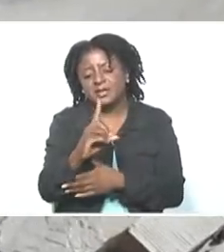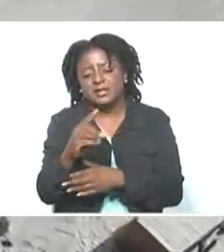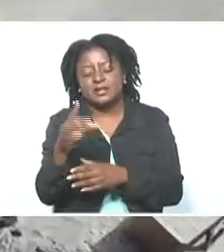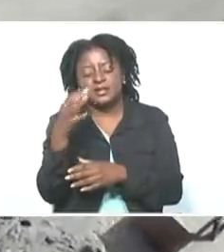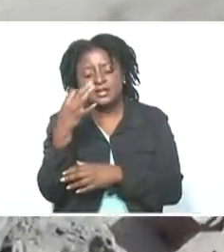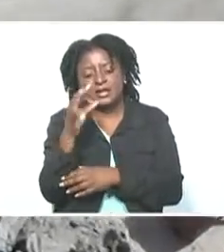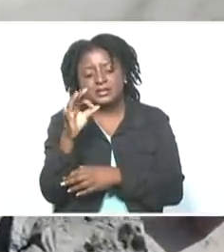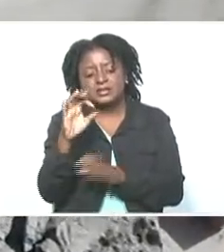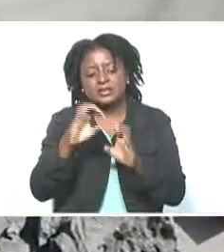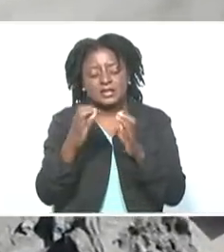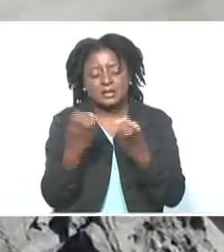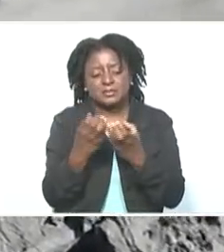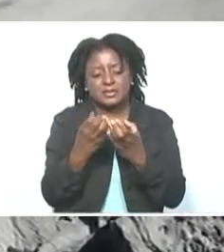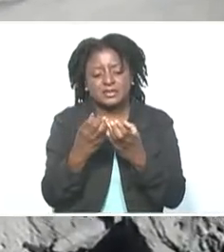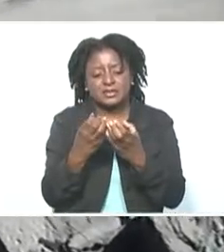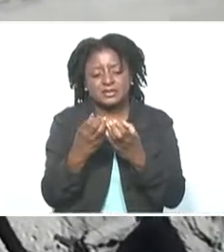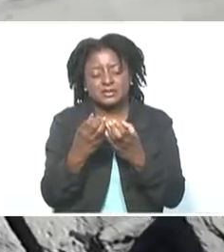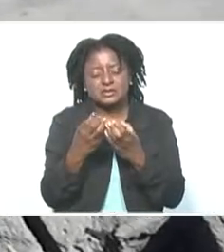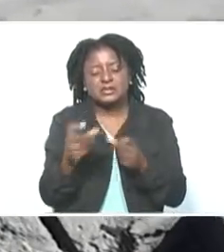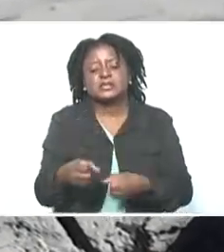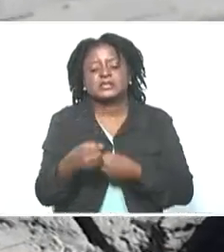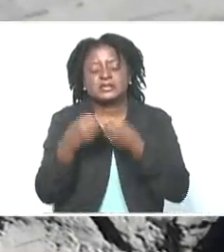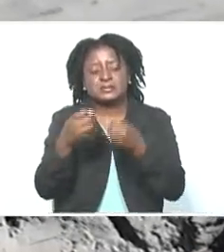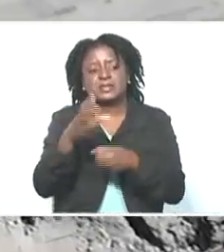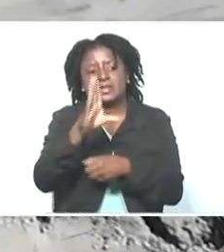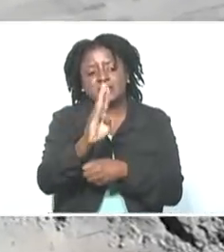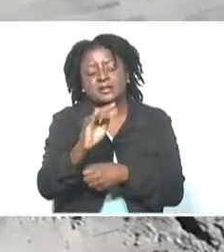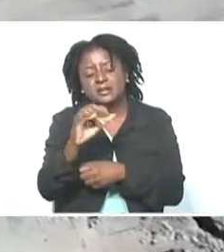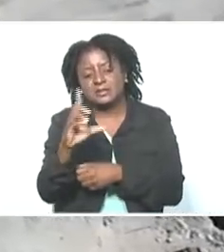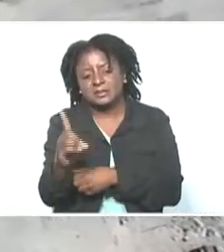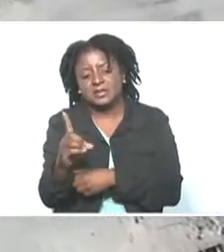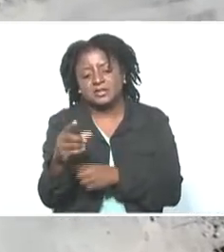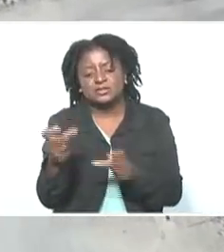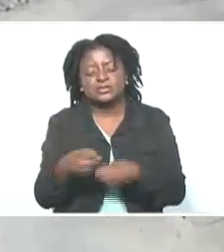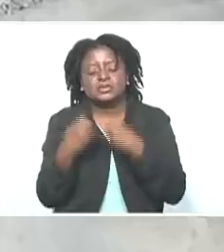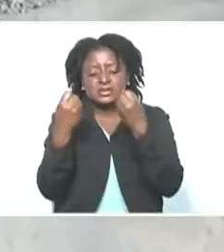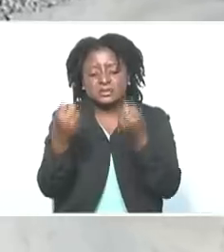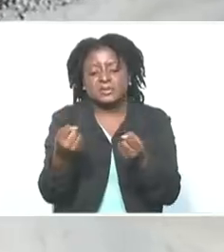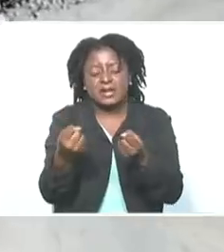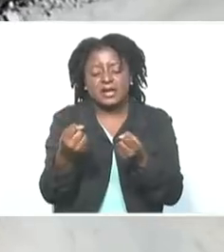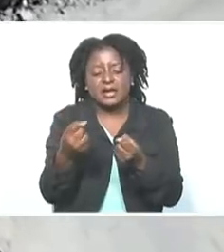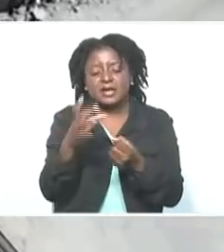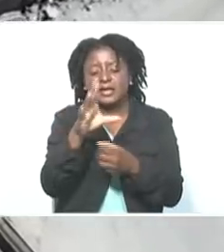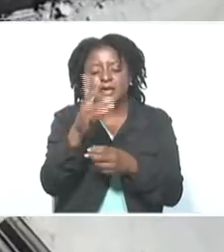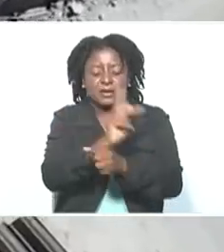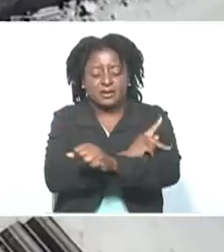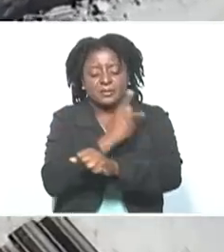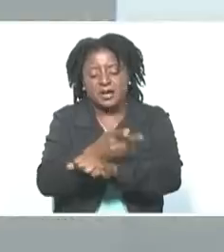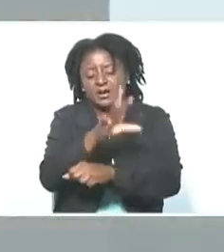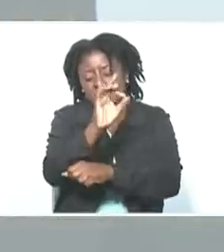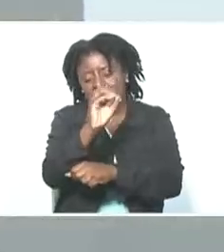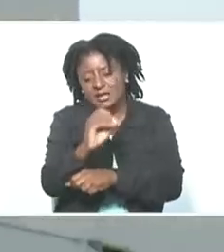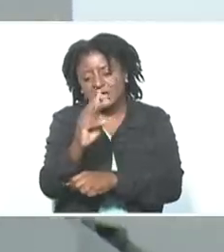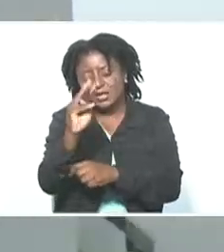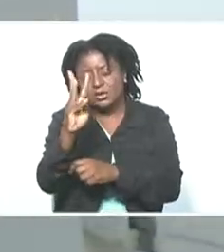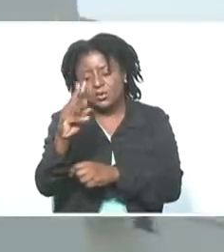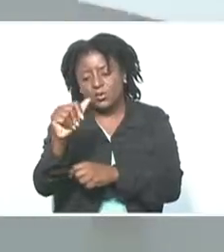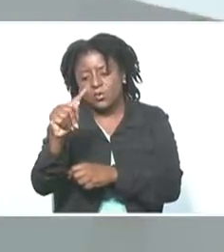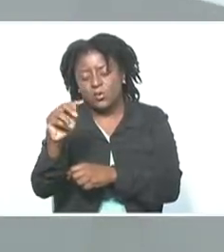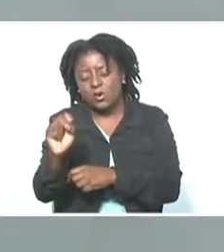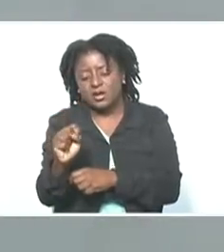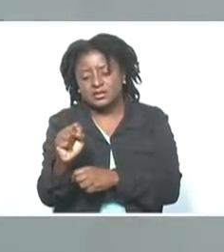altogether to supply 80 megawatts of temporary power to replace rental units producing that volume at the Blue Hills